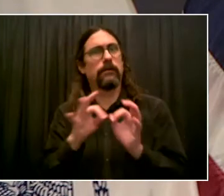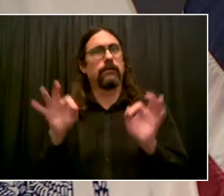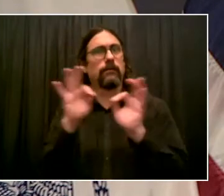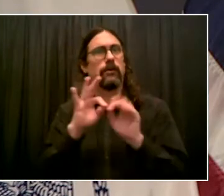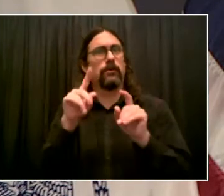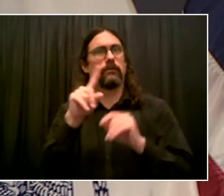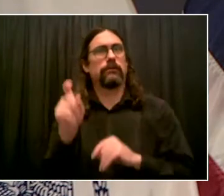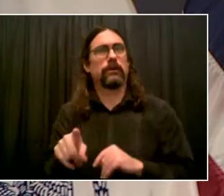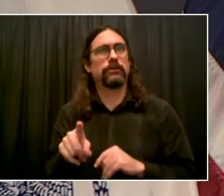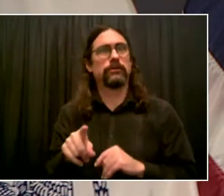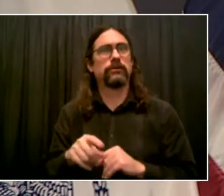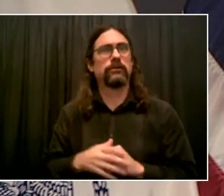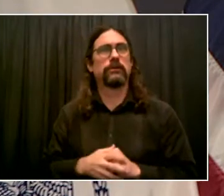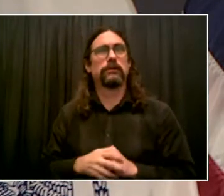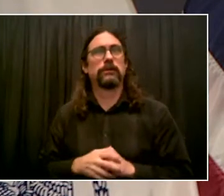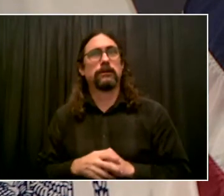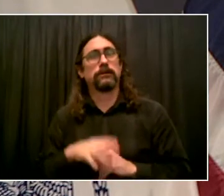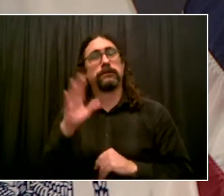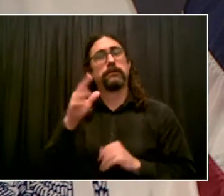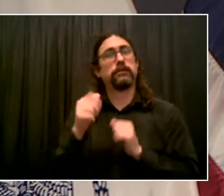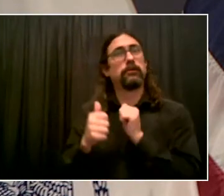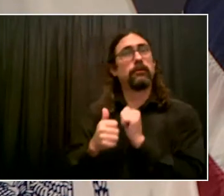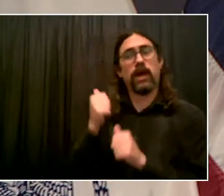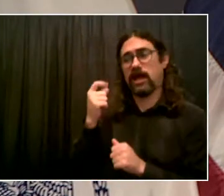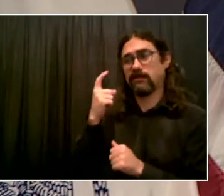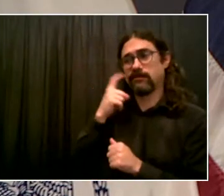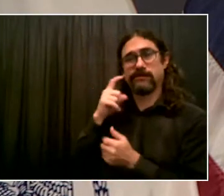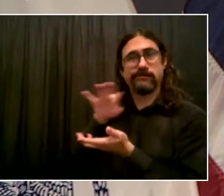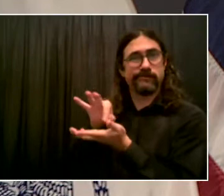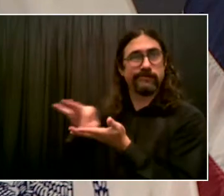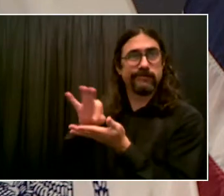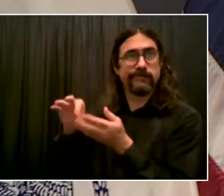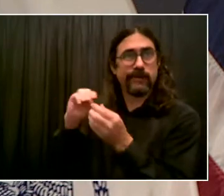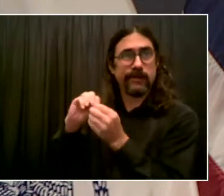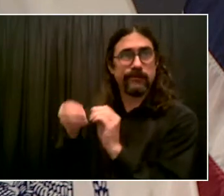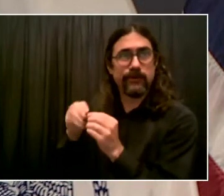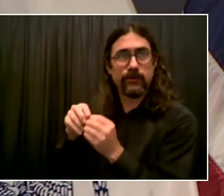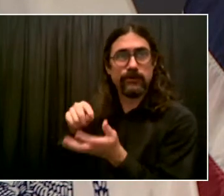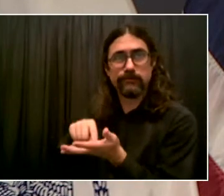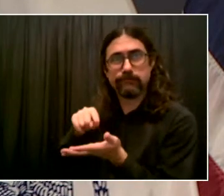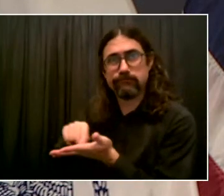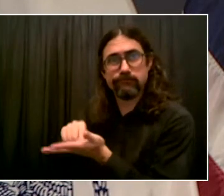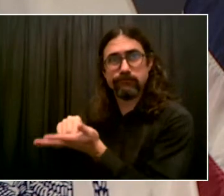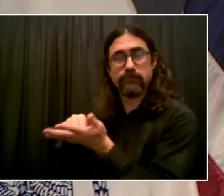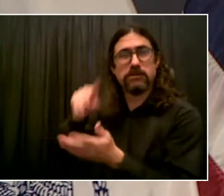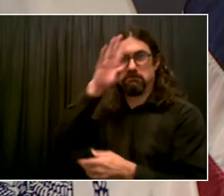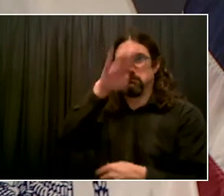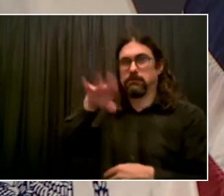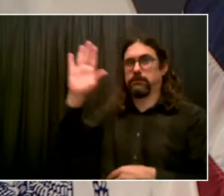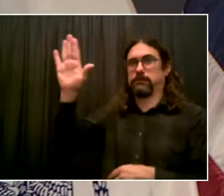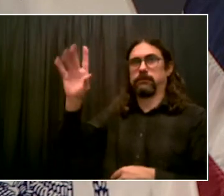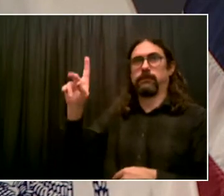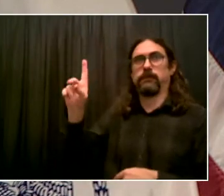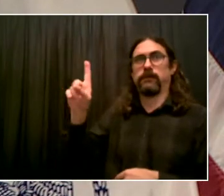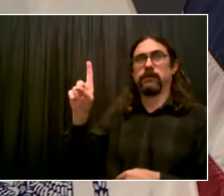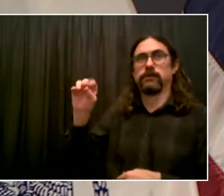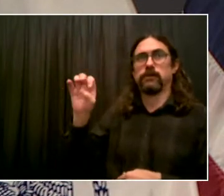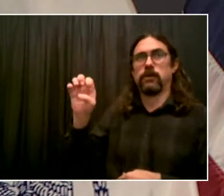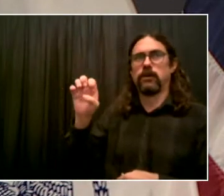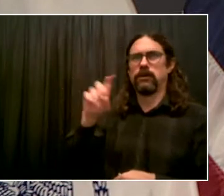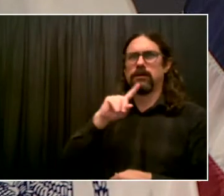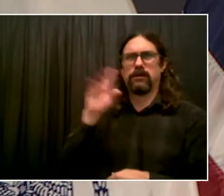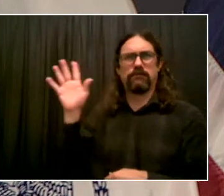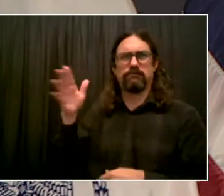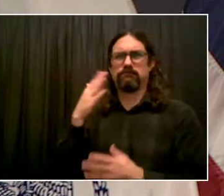we're seeing across all categories at the Department of Education really, really impressive numbers on vaccination. And